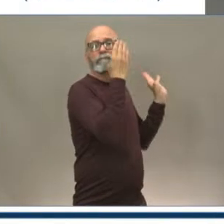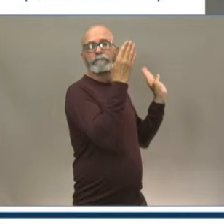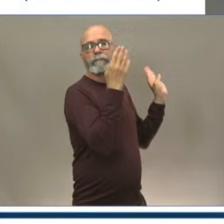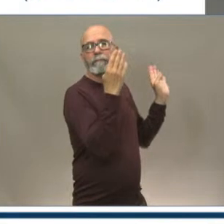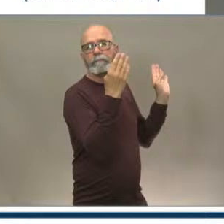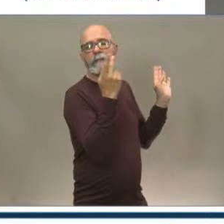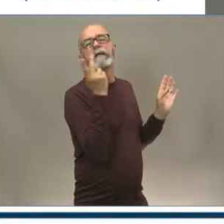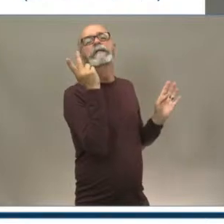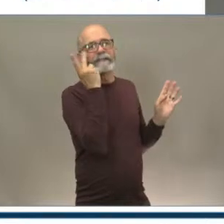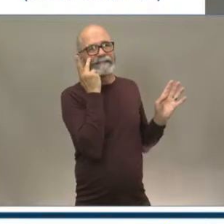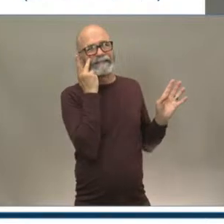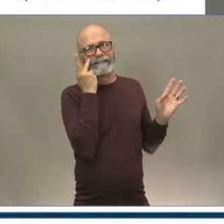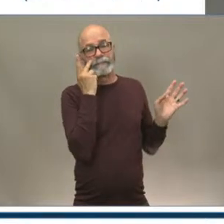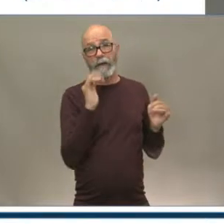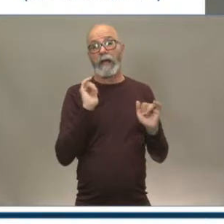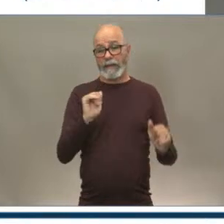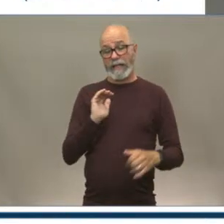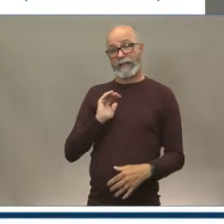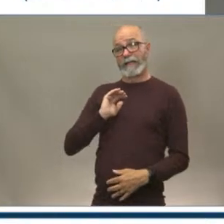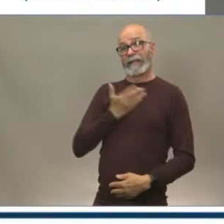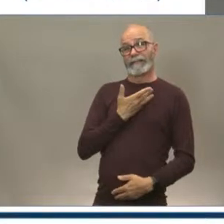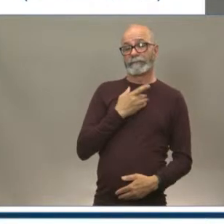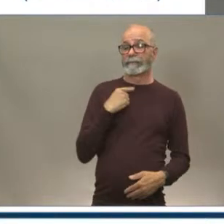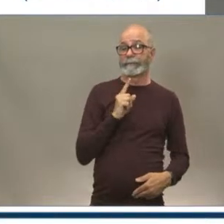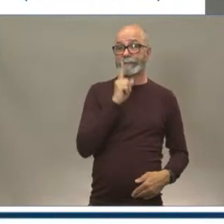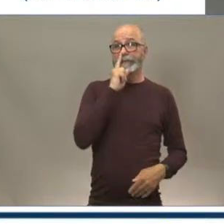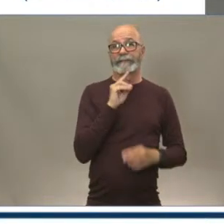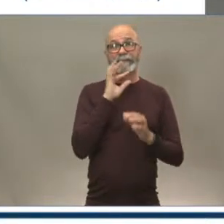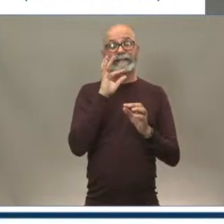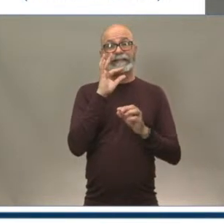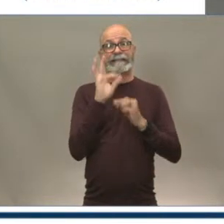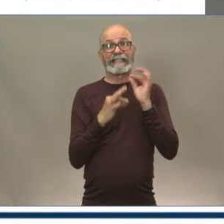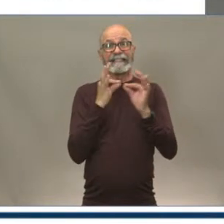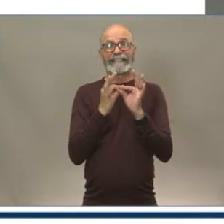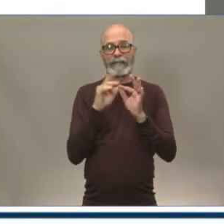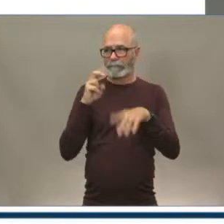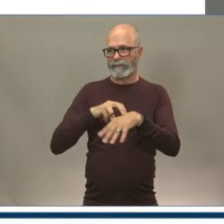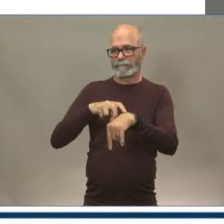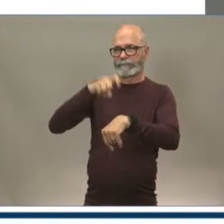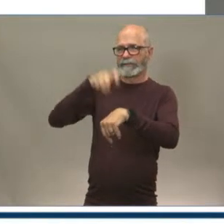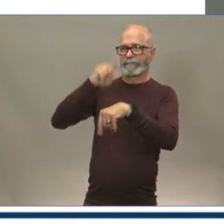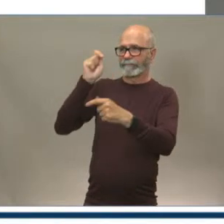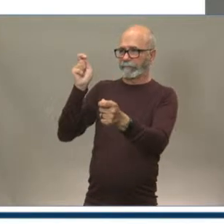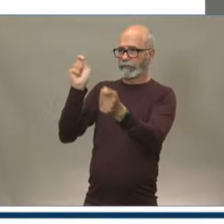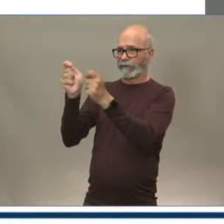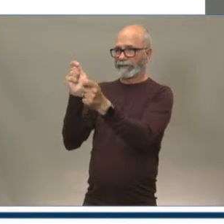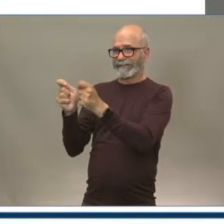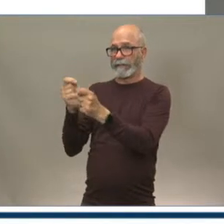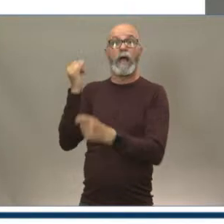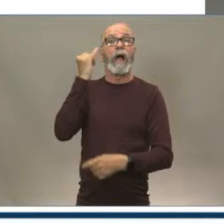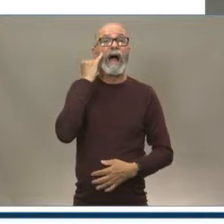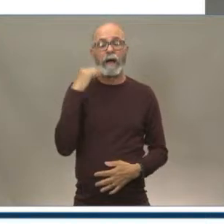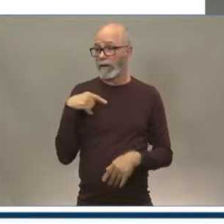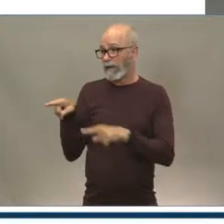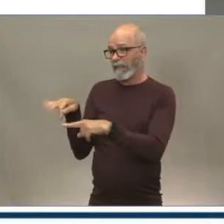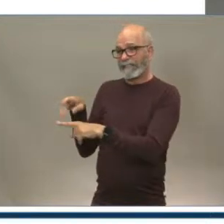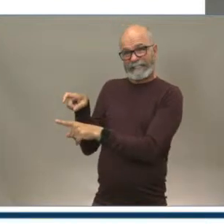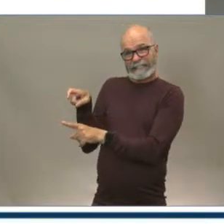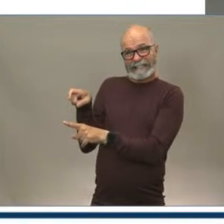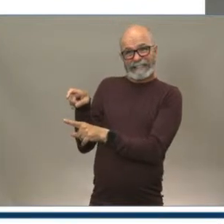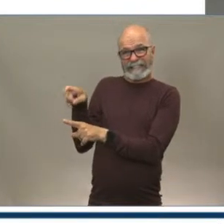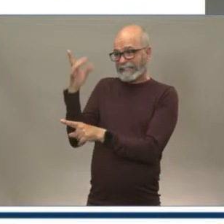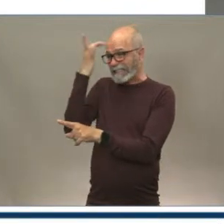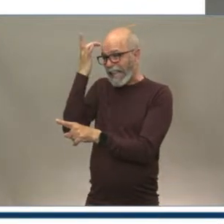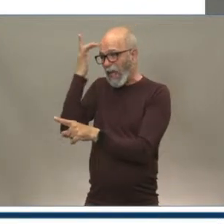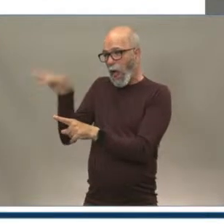We're adjusting our testing, so the message to Nova Scotians about those who need to get a PCR test and have to